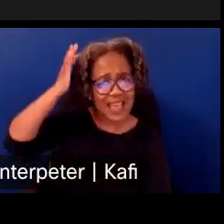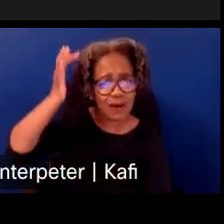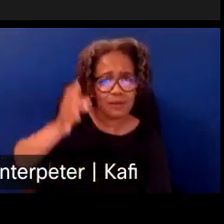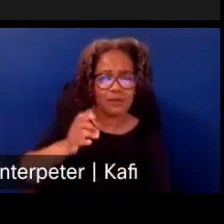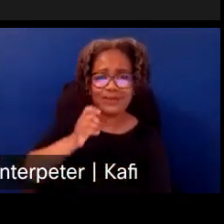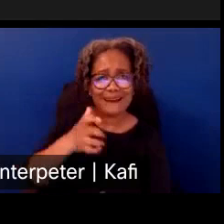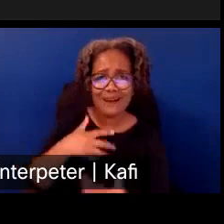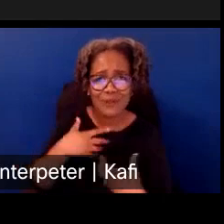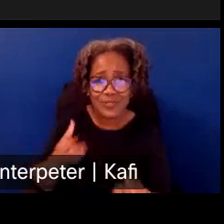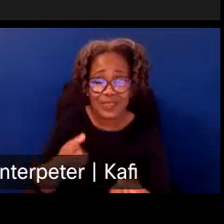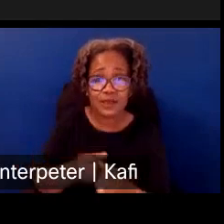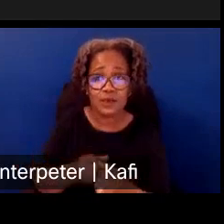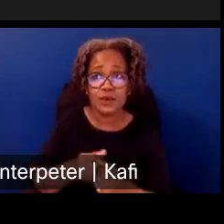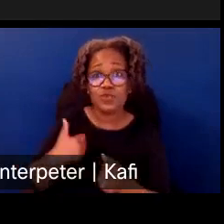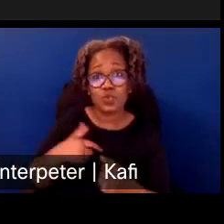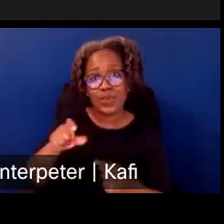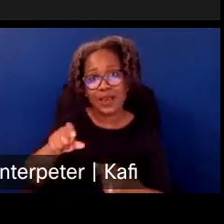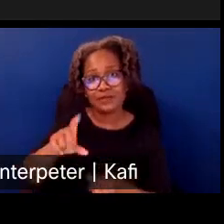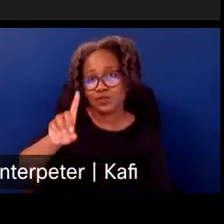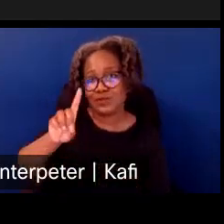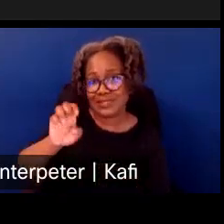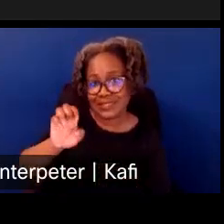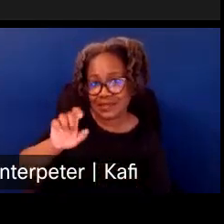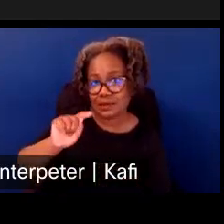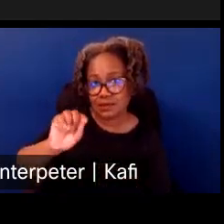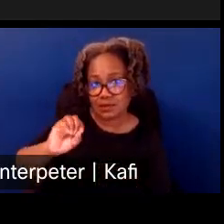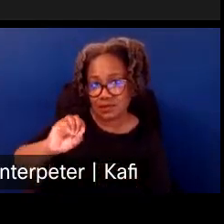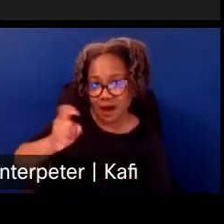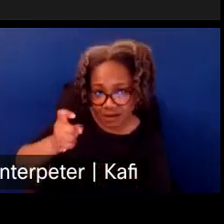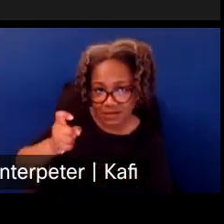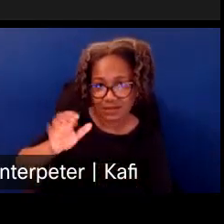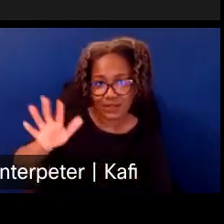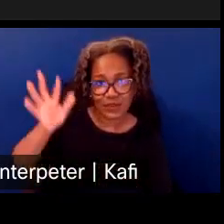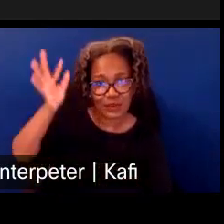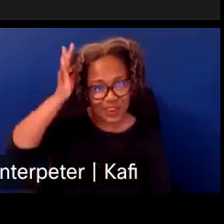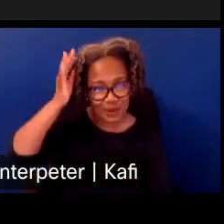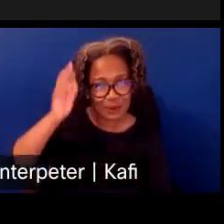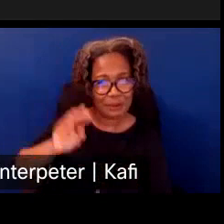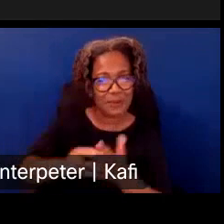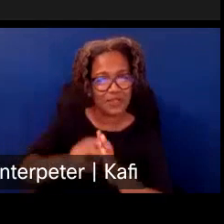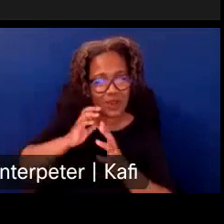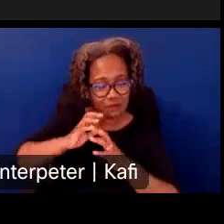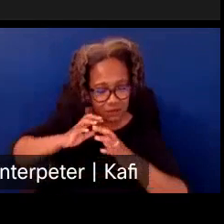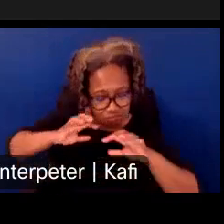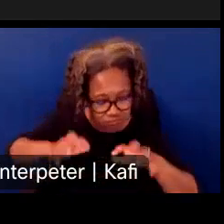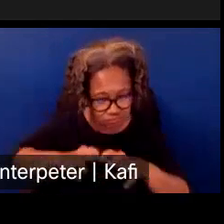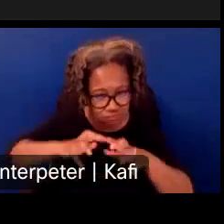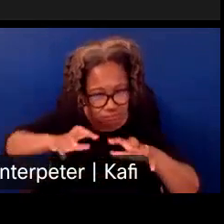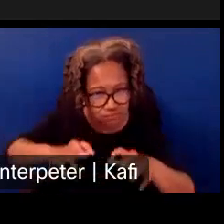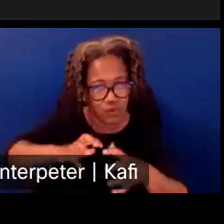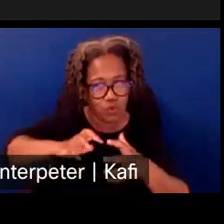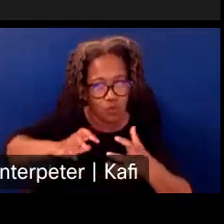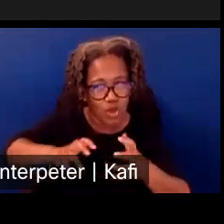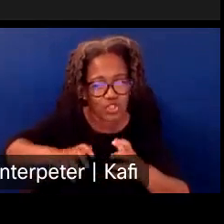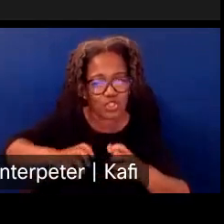put something on it to get way down in there to be able to clean it And I